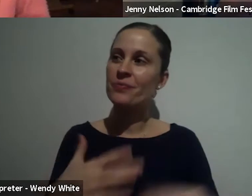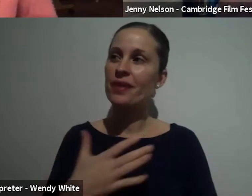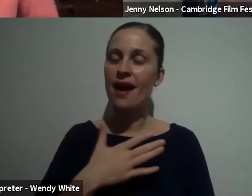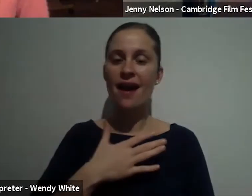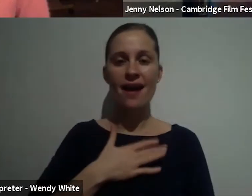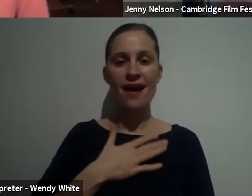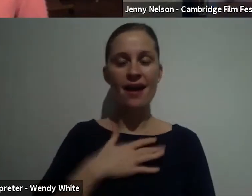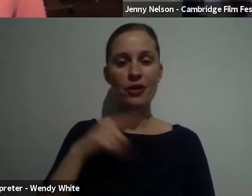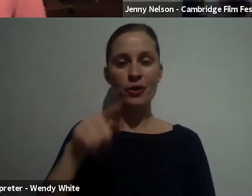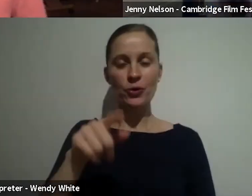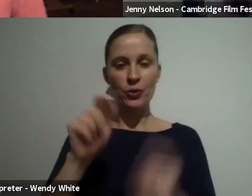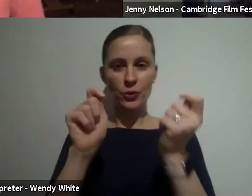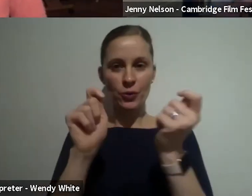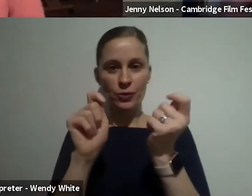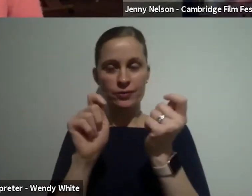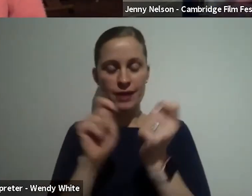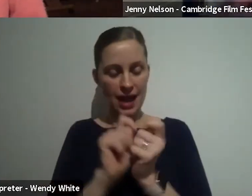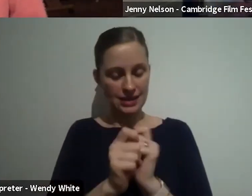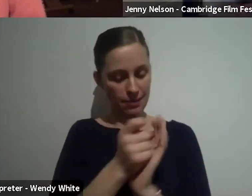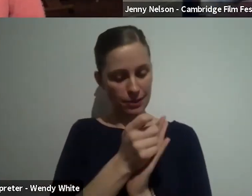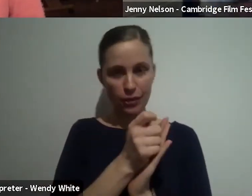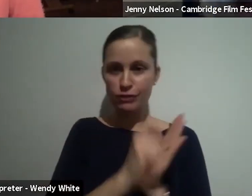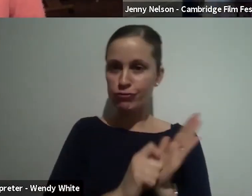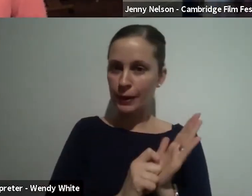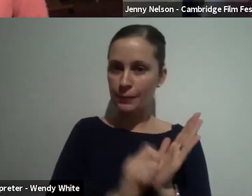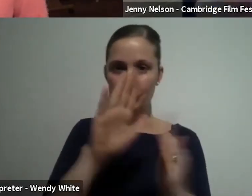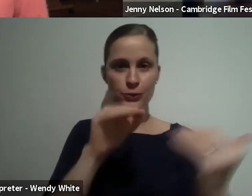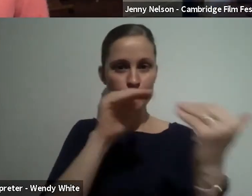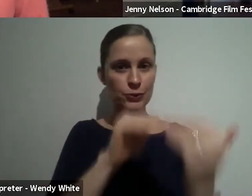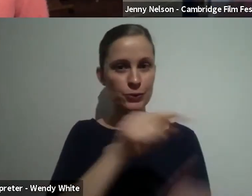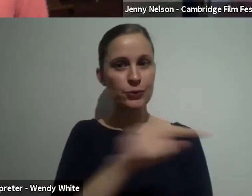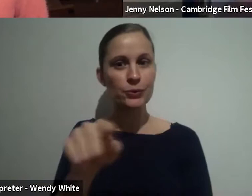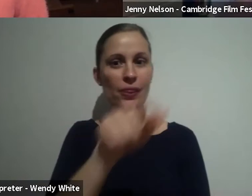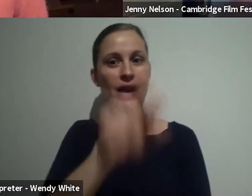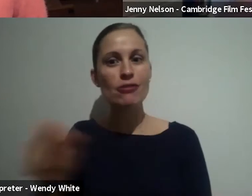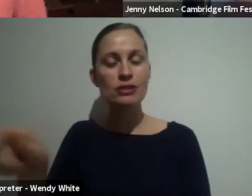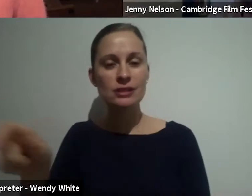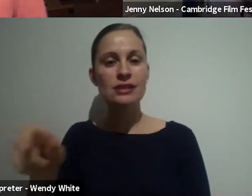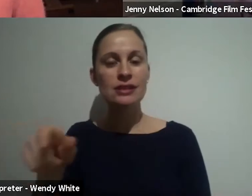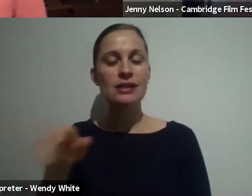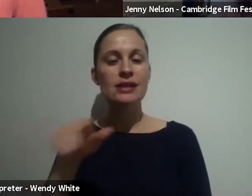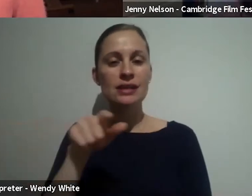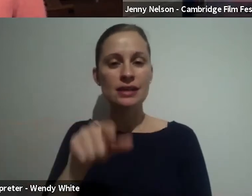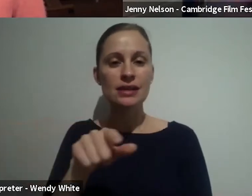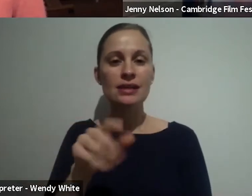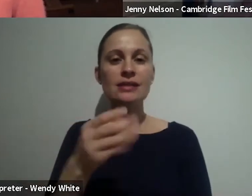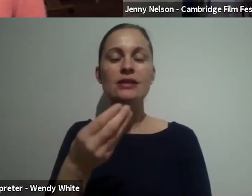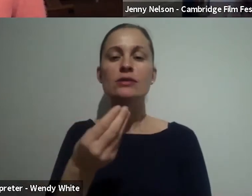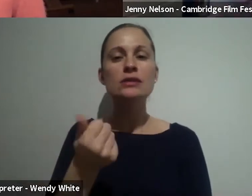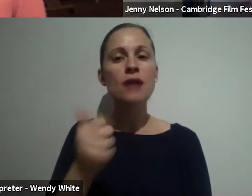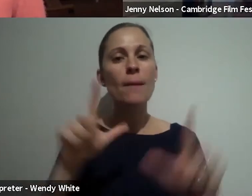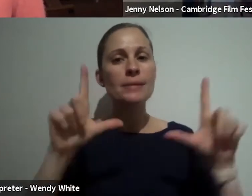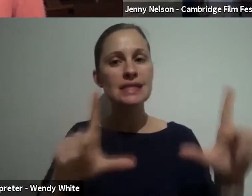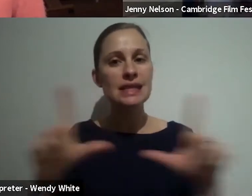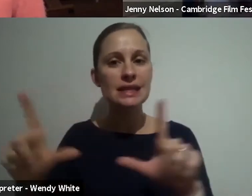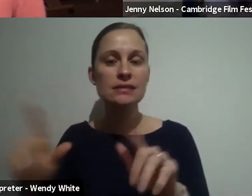adapted the script to the characters, and it feels so. There were scenes that were quite improvised. Is that